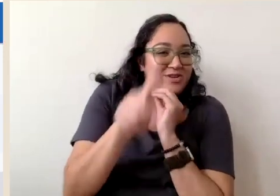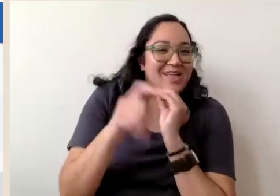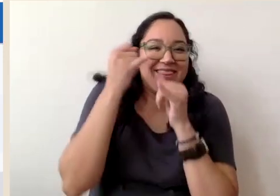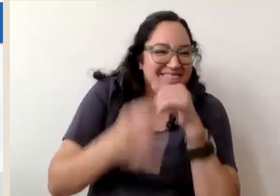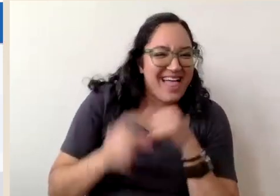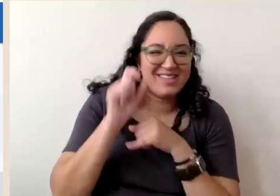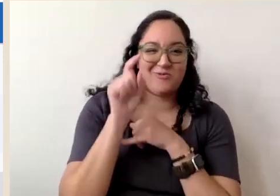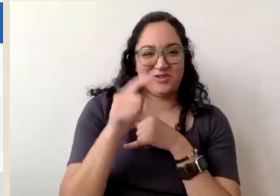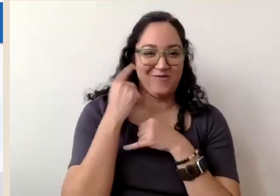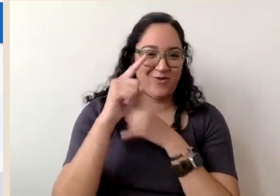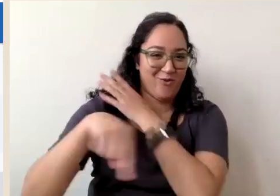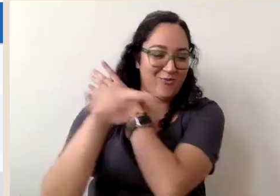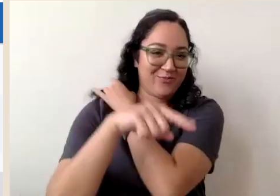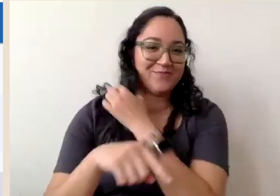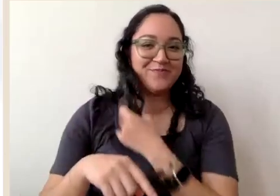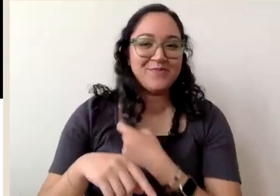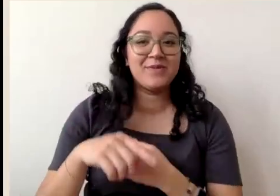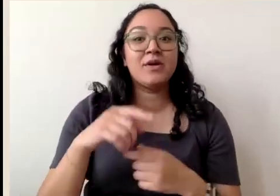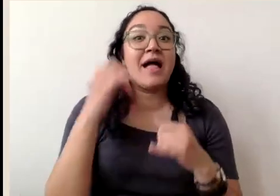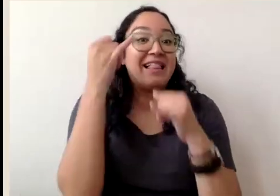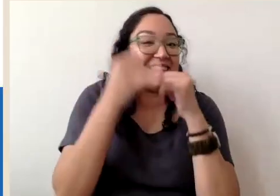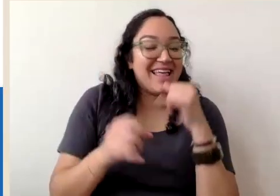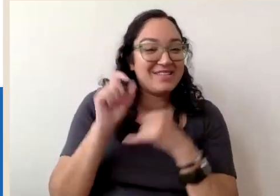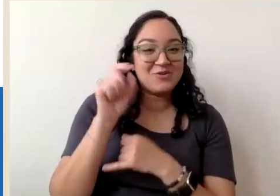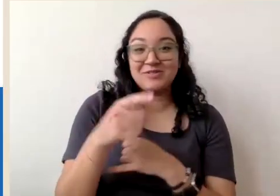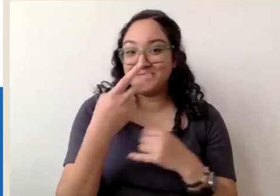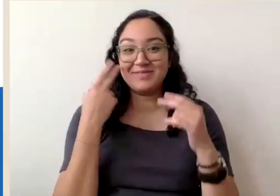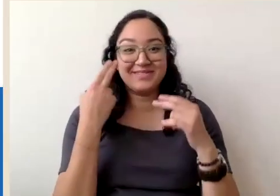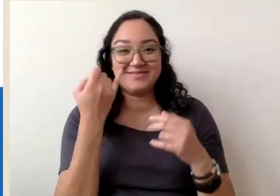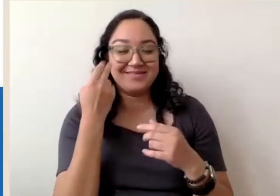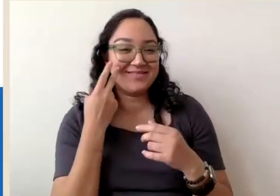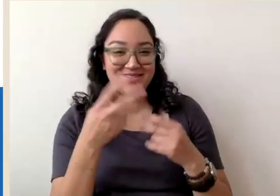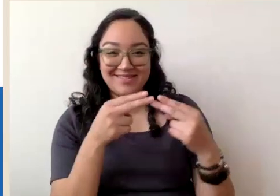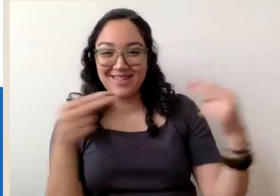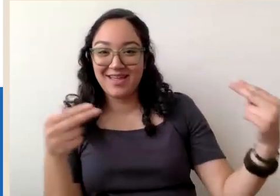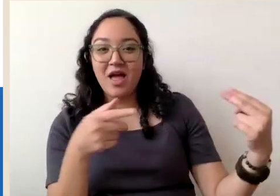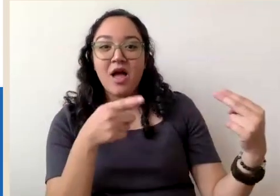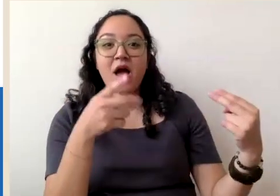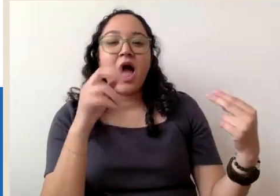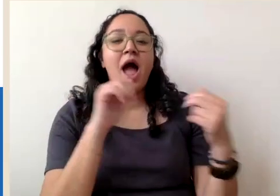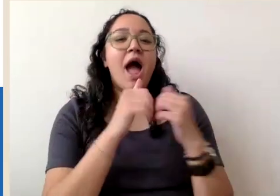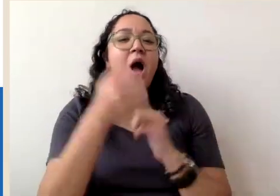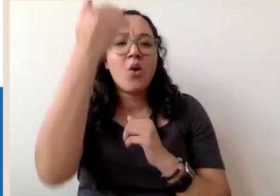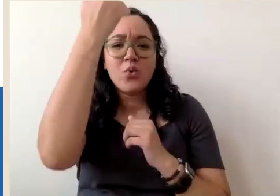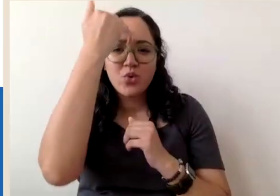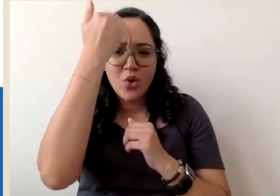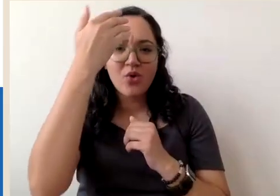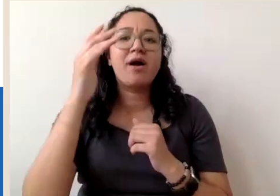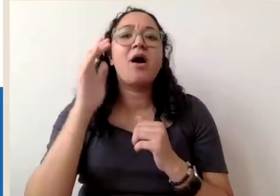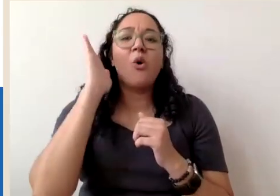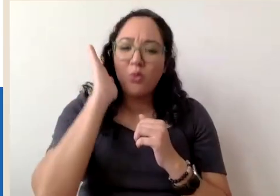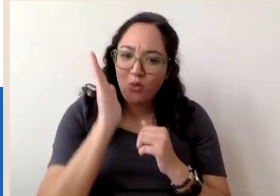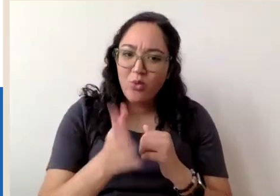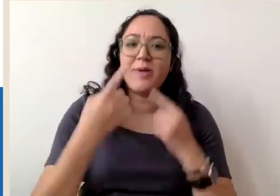question for you all. And the last question I have for you is what we see on the slide, is how do you know that outcome is going to be achieved?